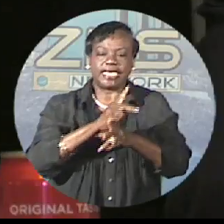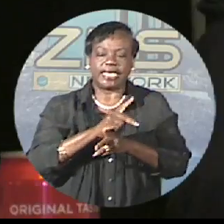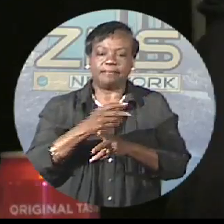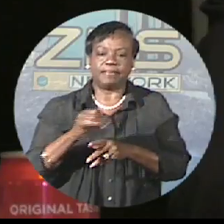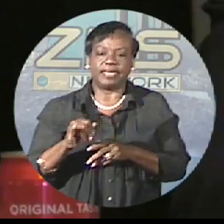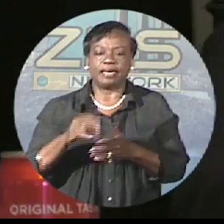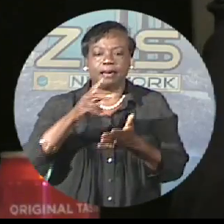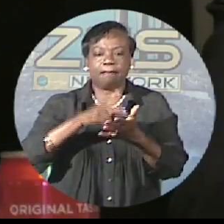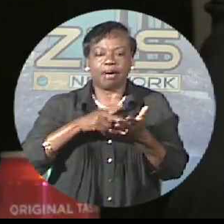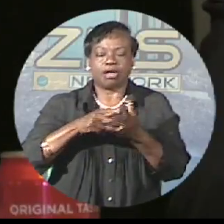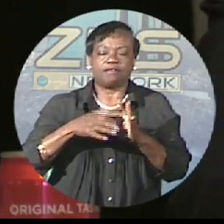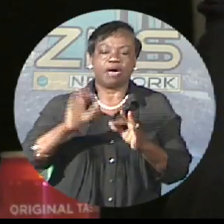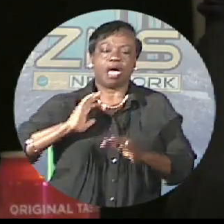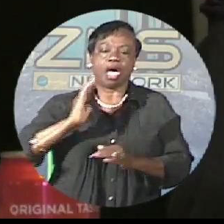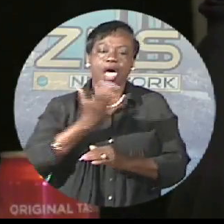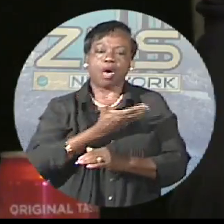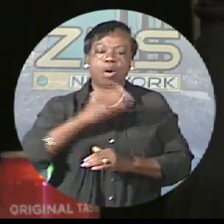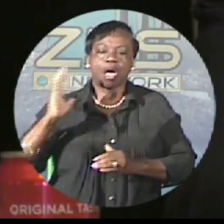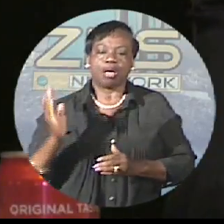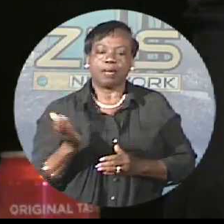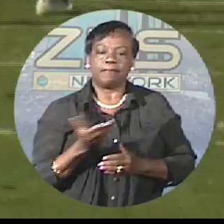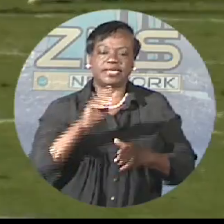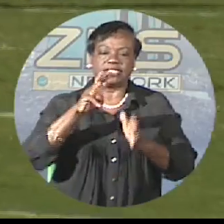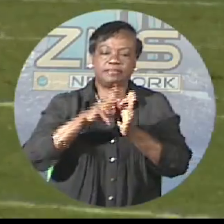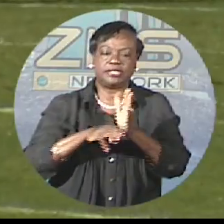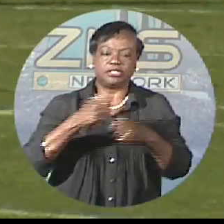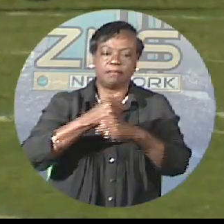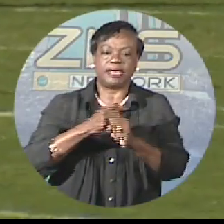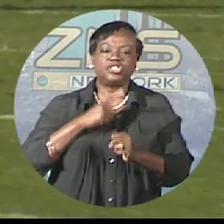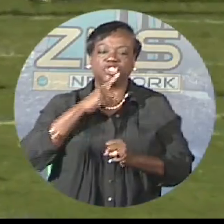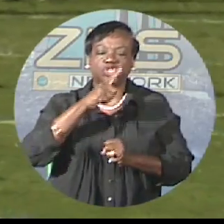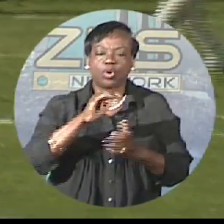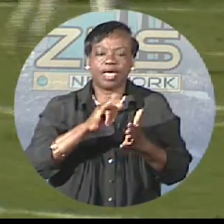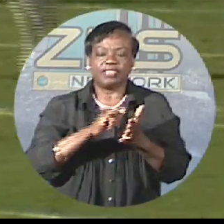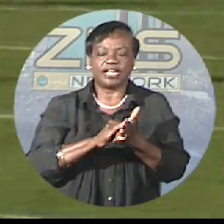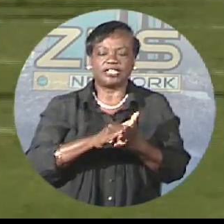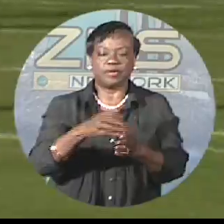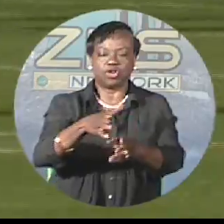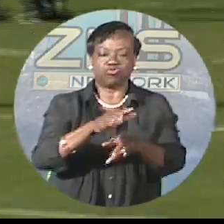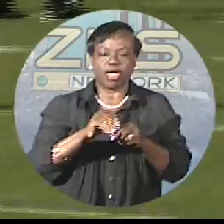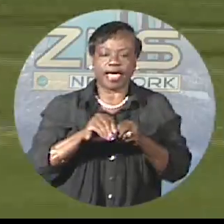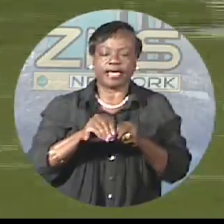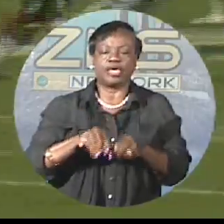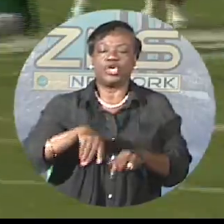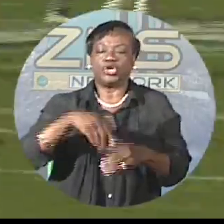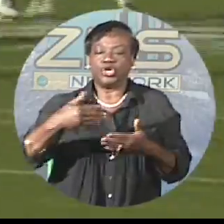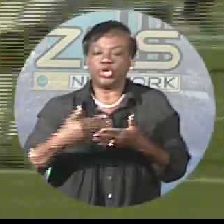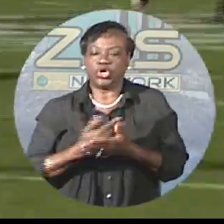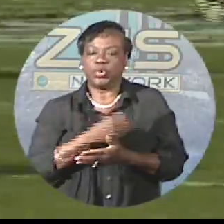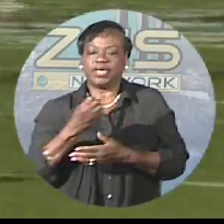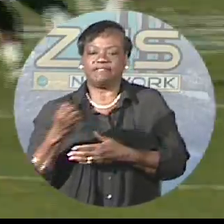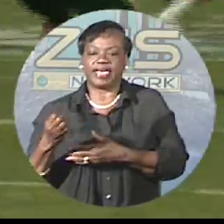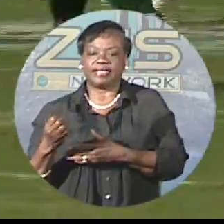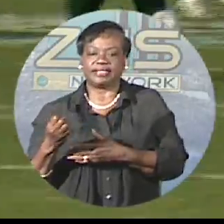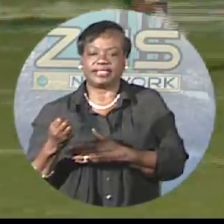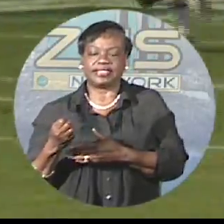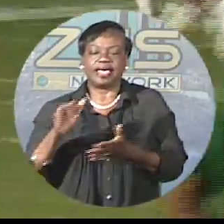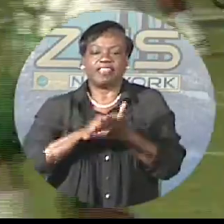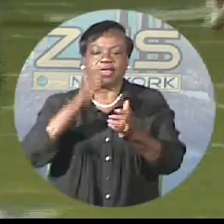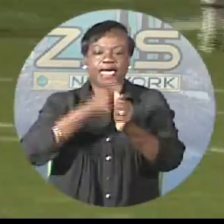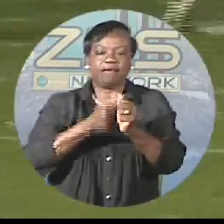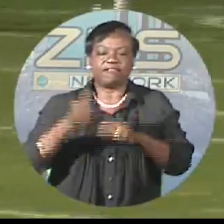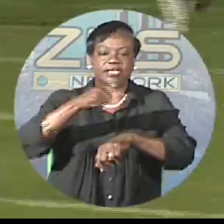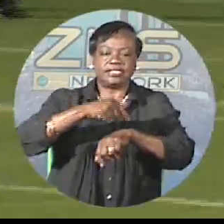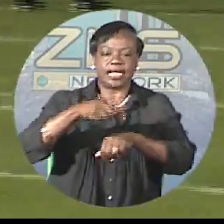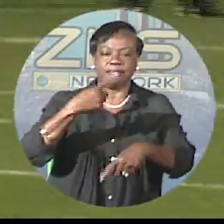parcel of our commitment to ensure that as we go out and attract new events and continue to host events like Bahamas Bowl, that every time